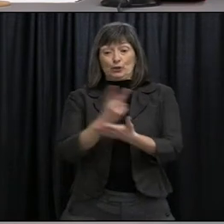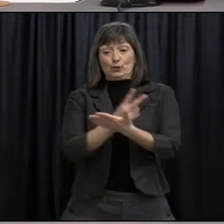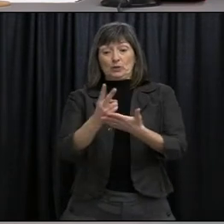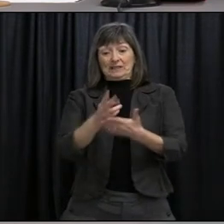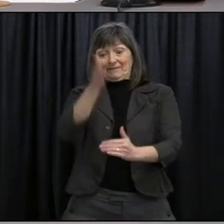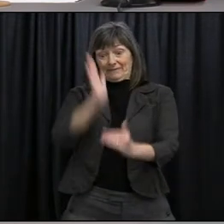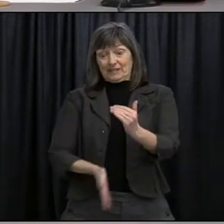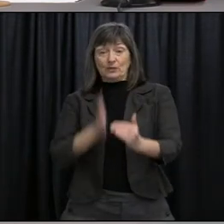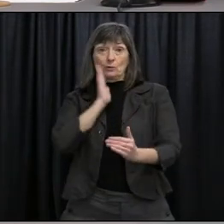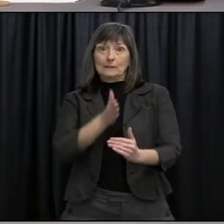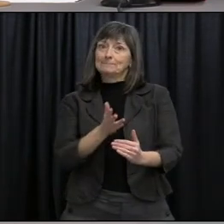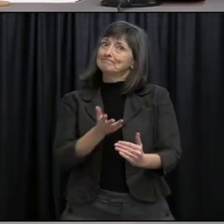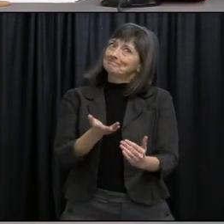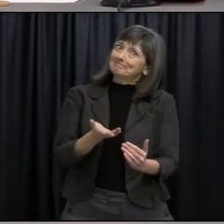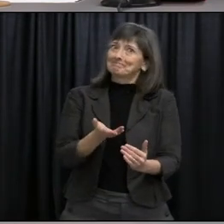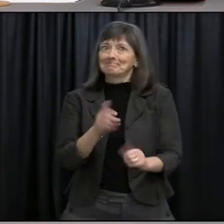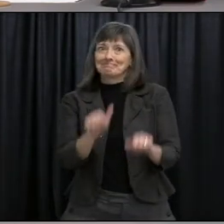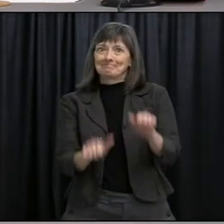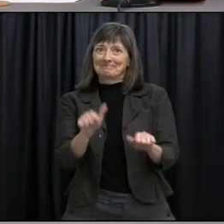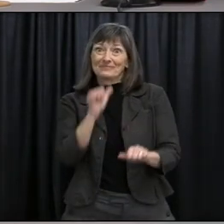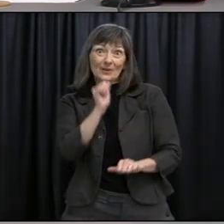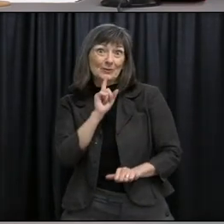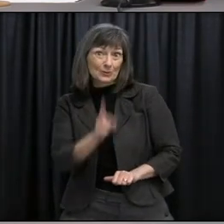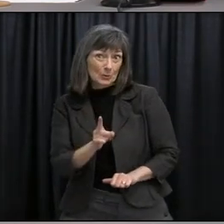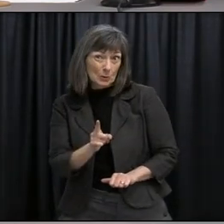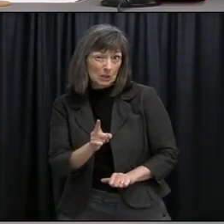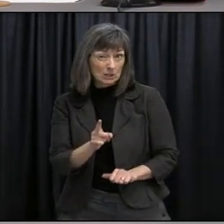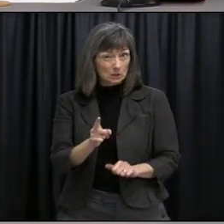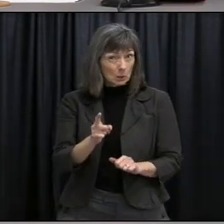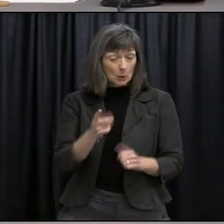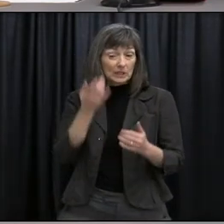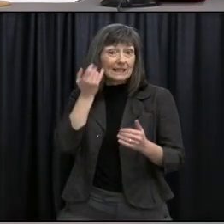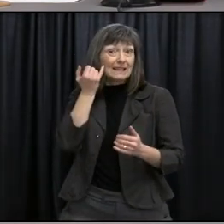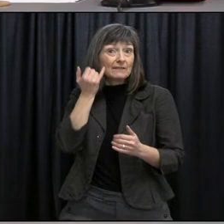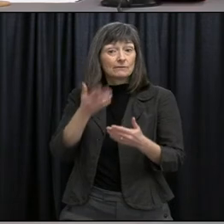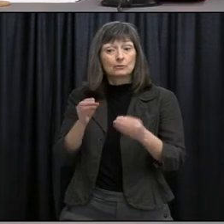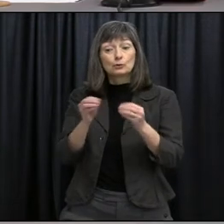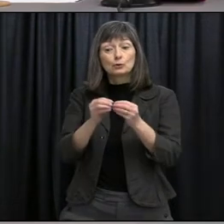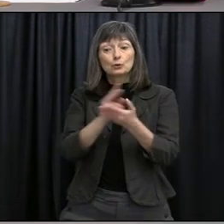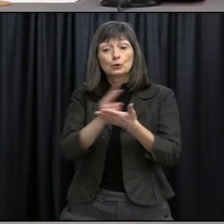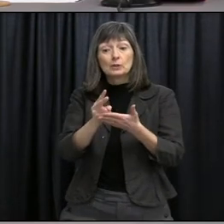there an anticipated cost associated with this that has been worked out?